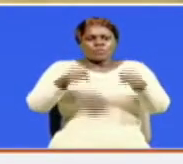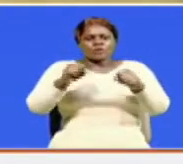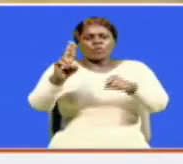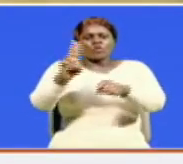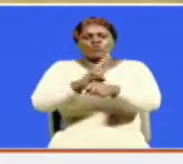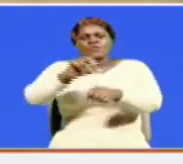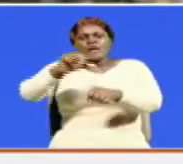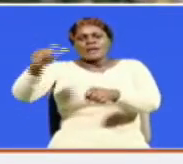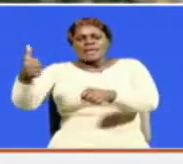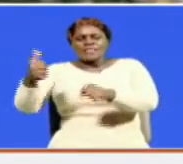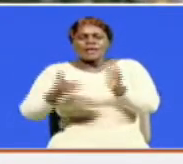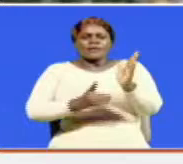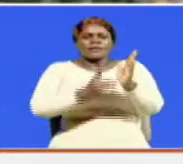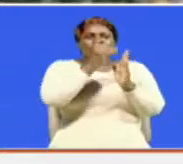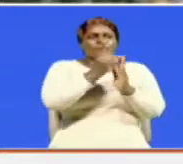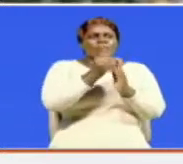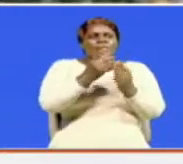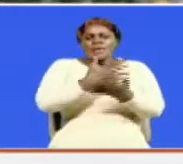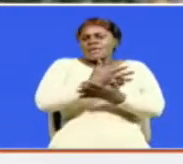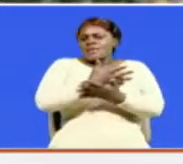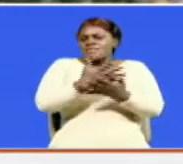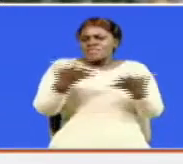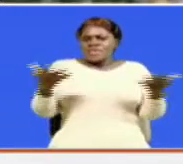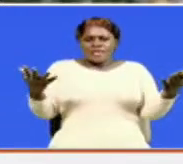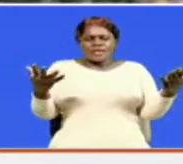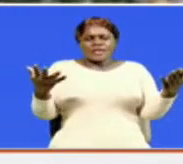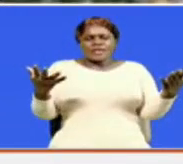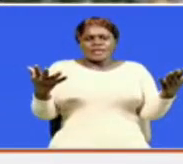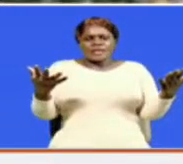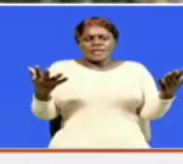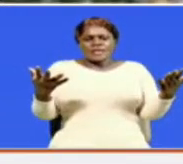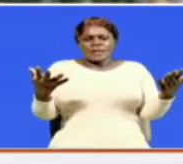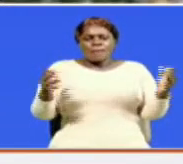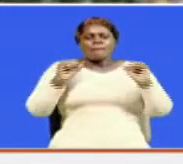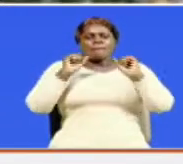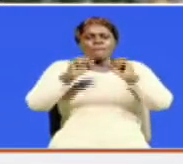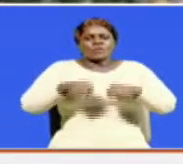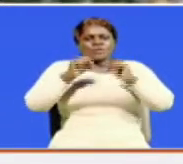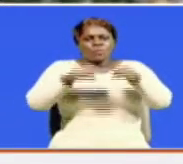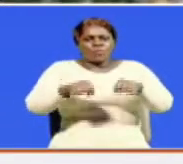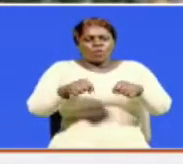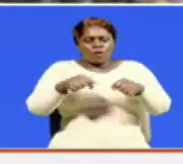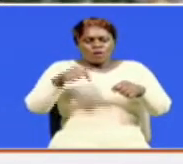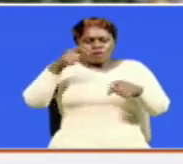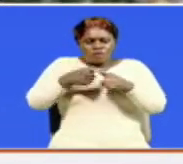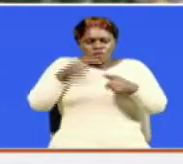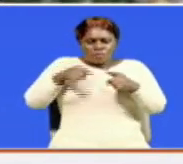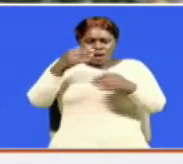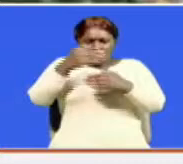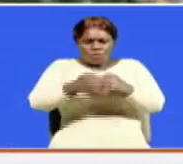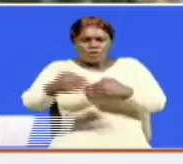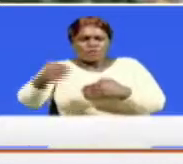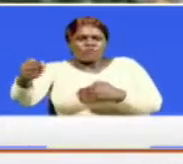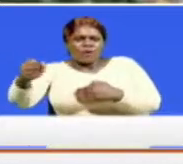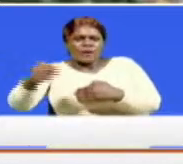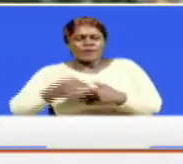expended for development. Whatever it is going to take now going forward,